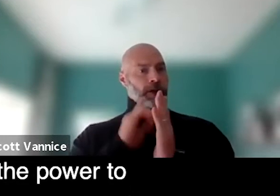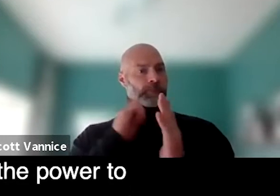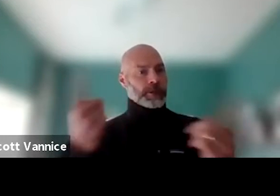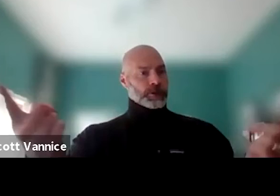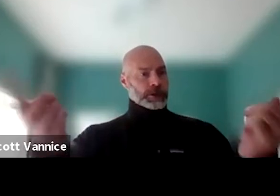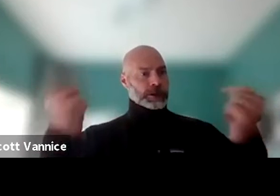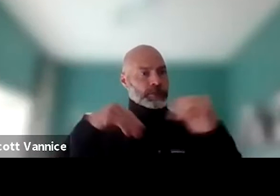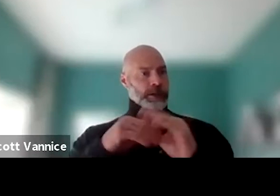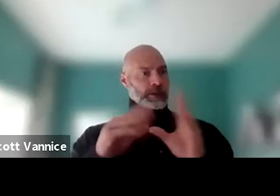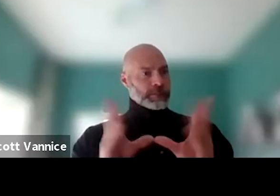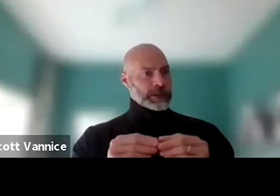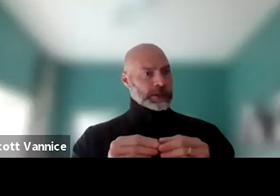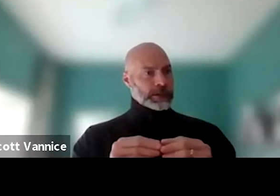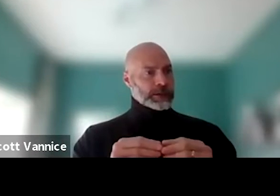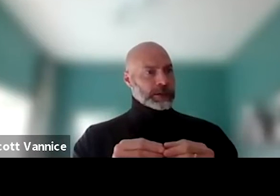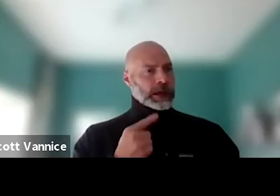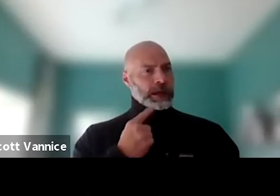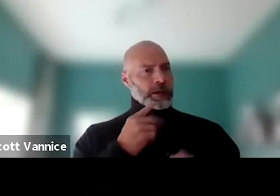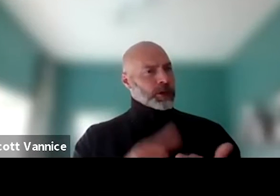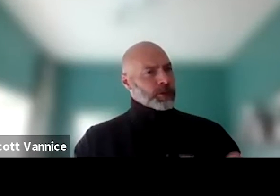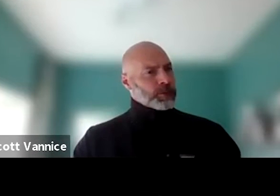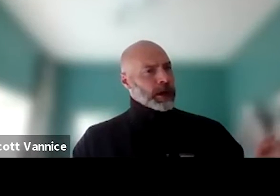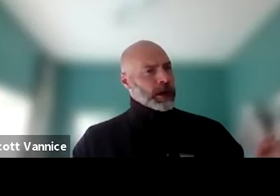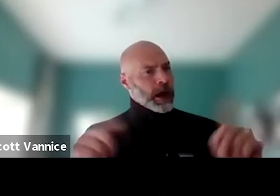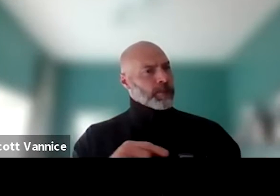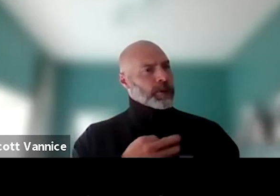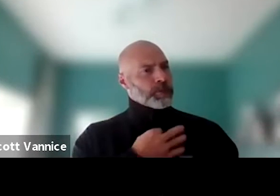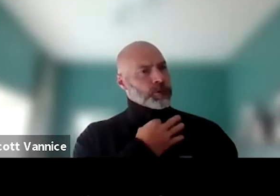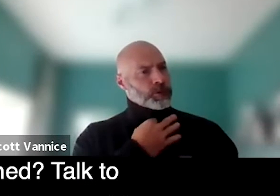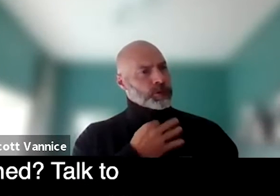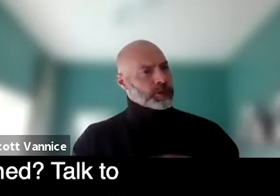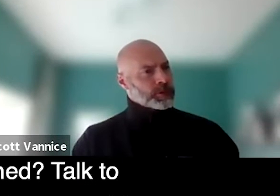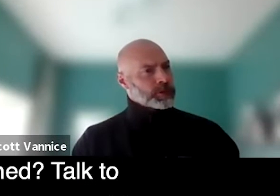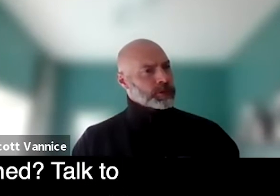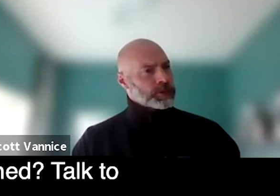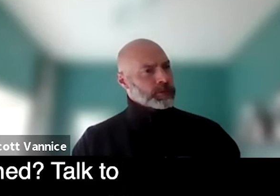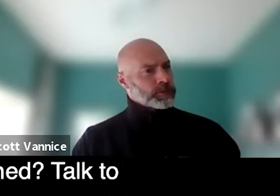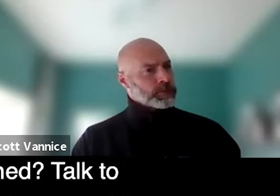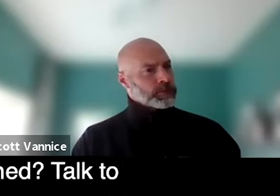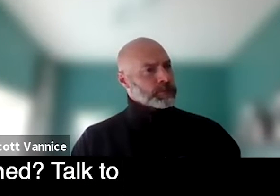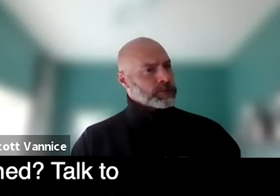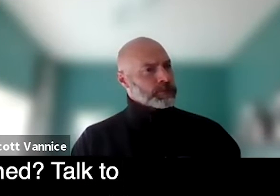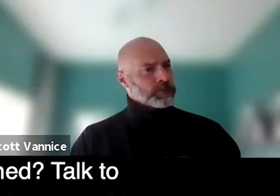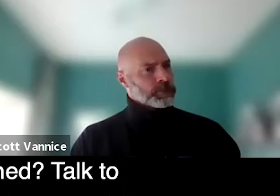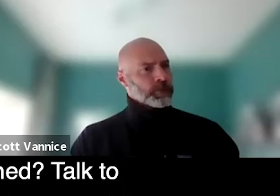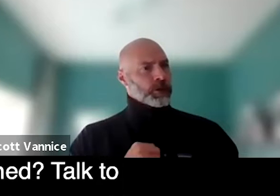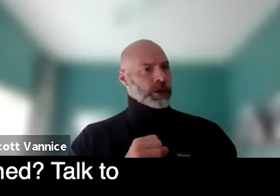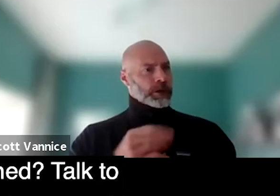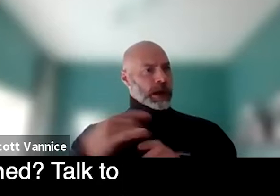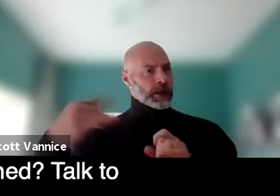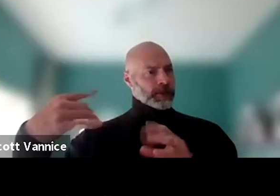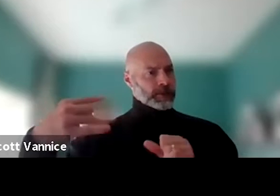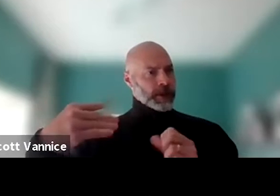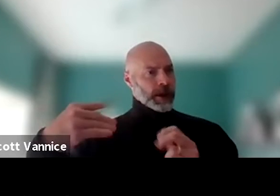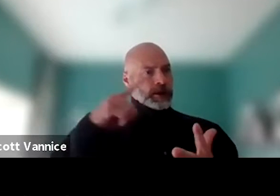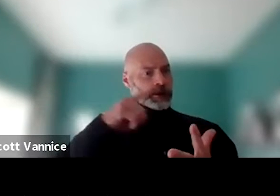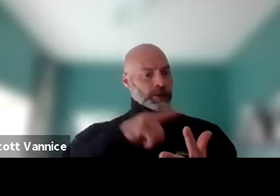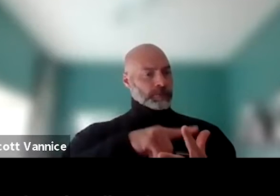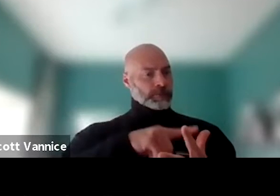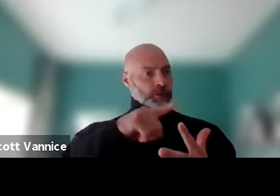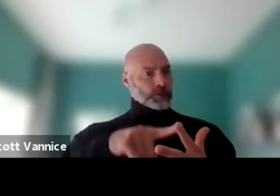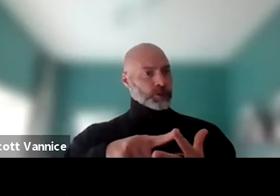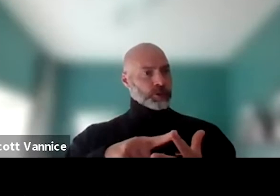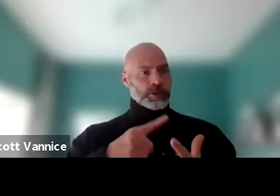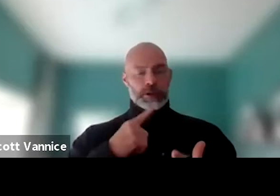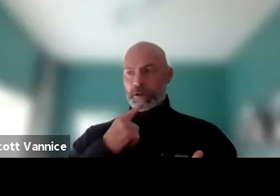right? And so asking them to come to a meeting and say, what happened? Talk to me about what happened. And,